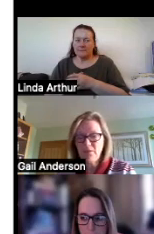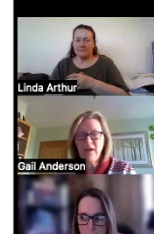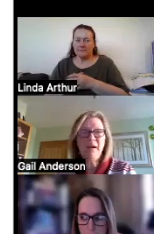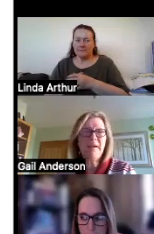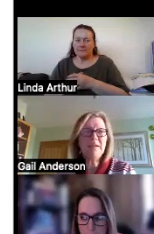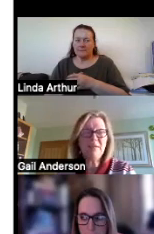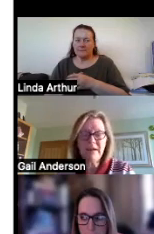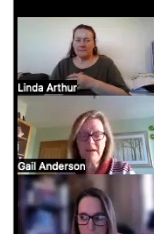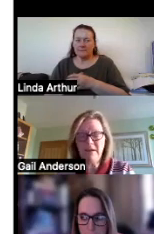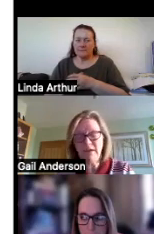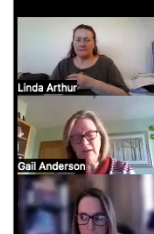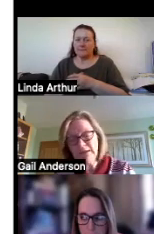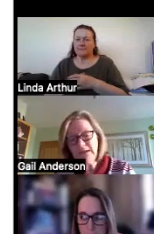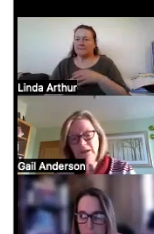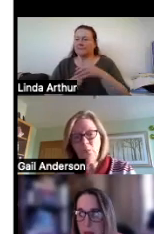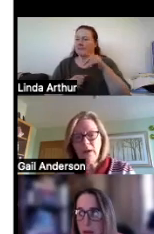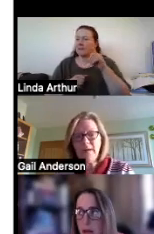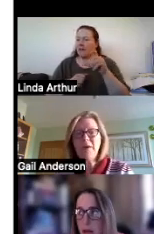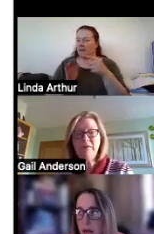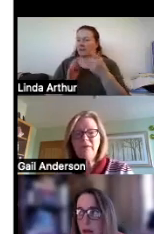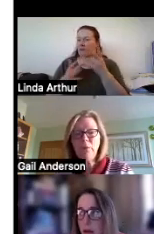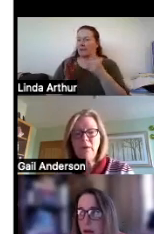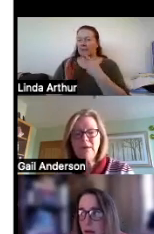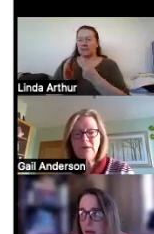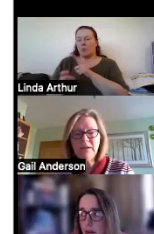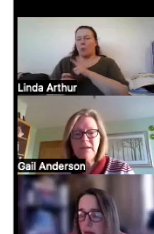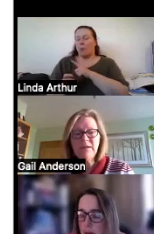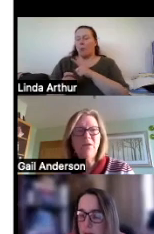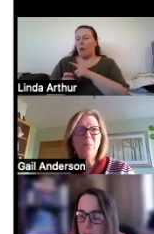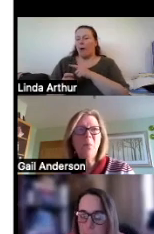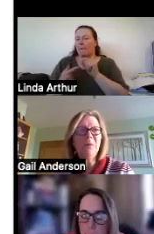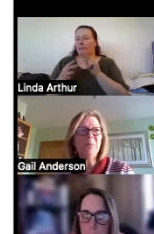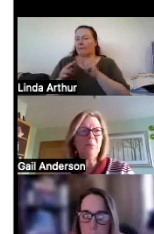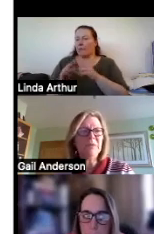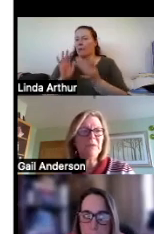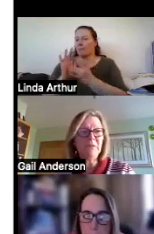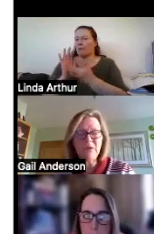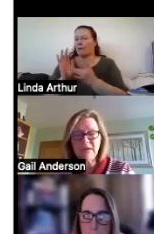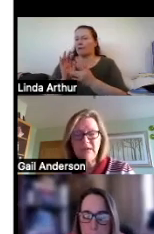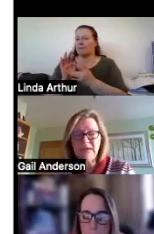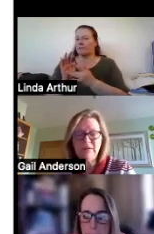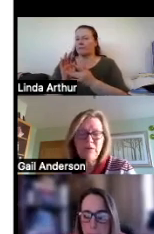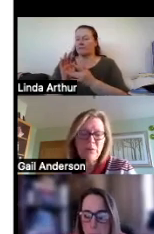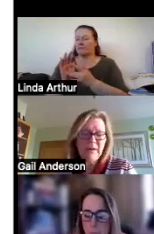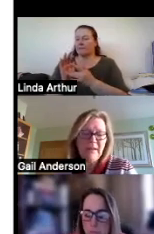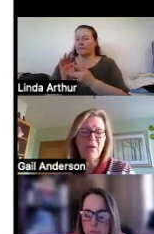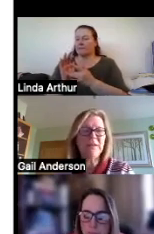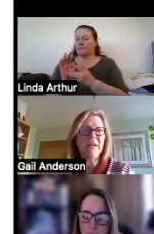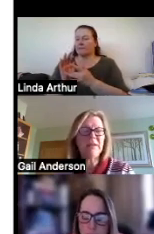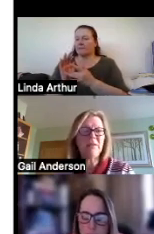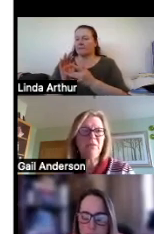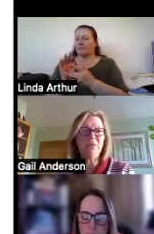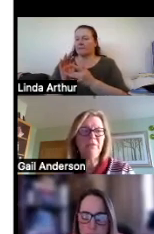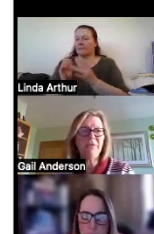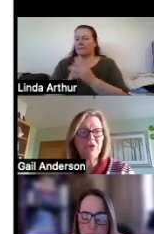please. So Caroline has already indicated why pelvic floor exercises are important, but we'll just to put it in the